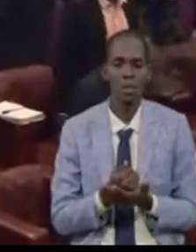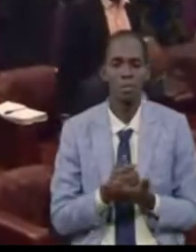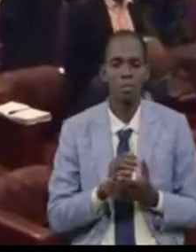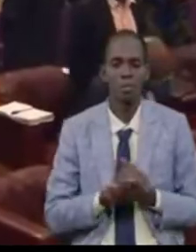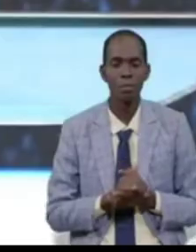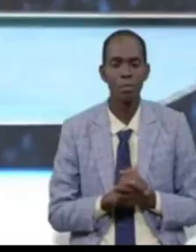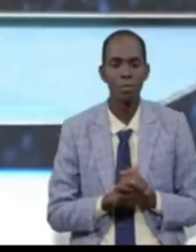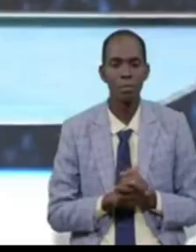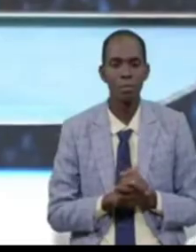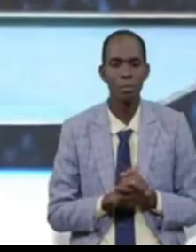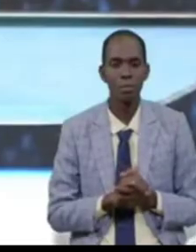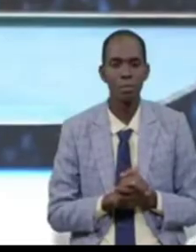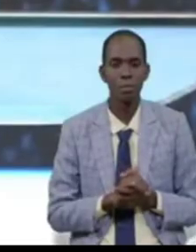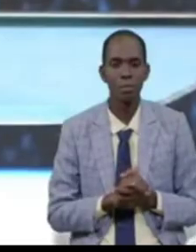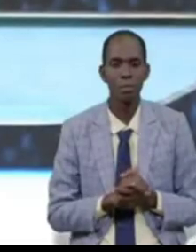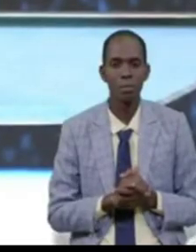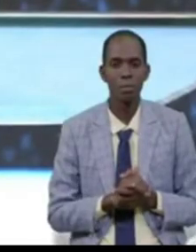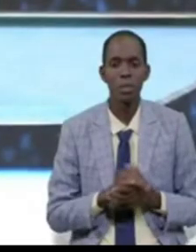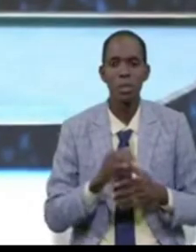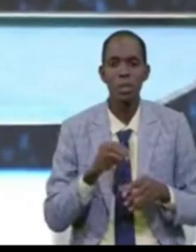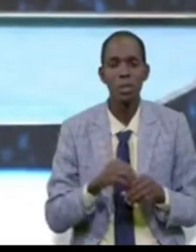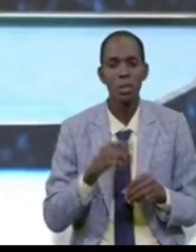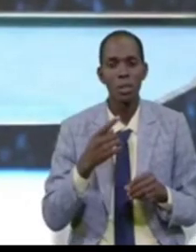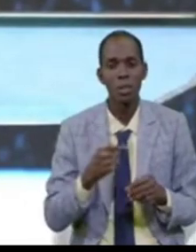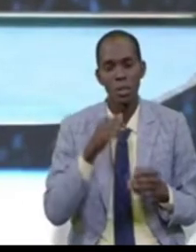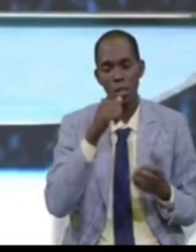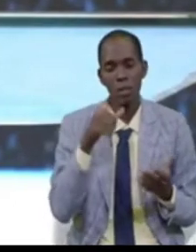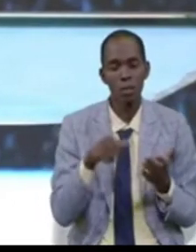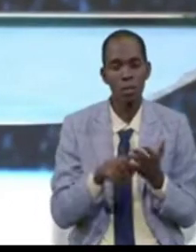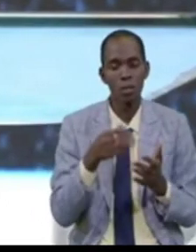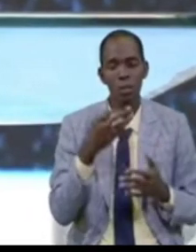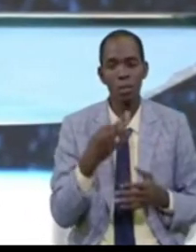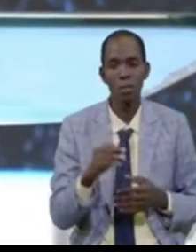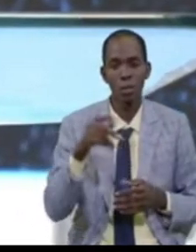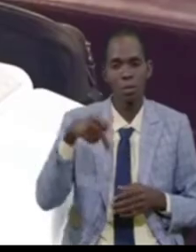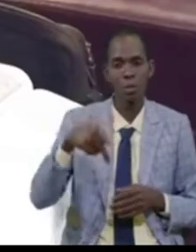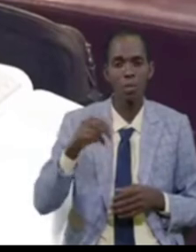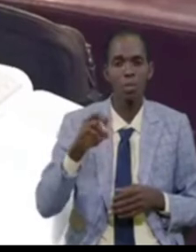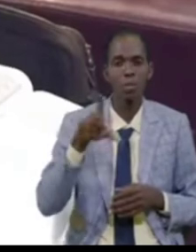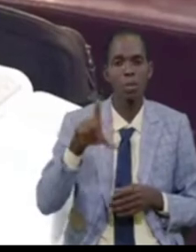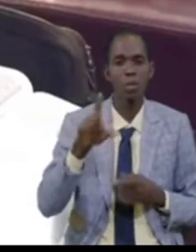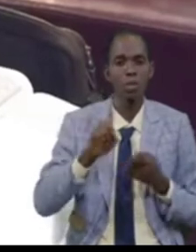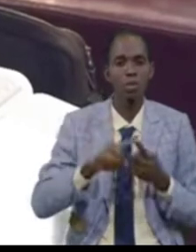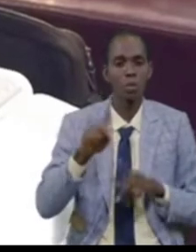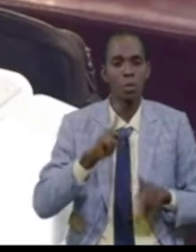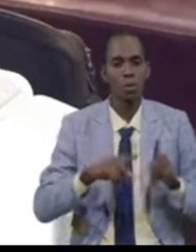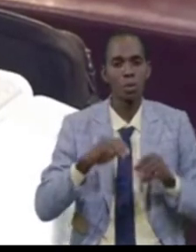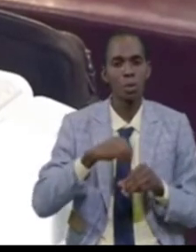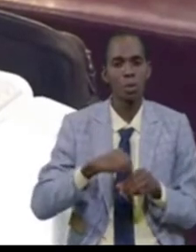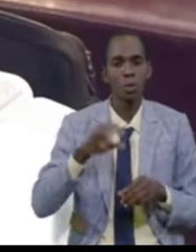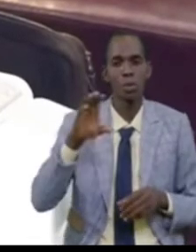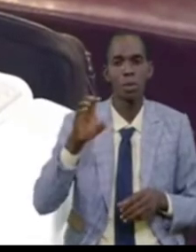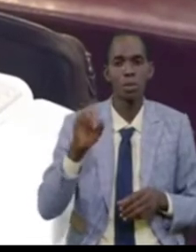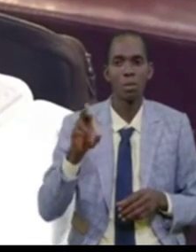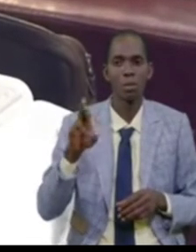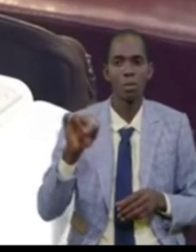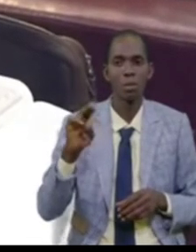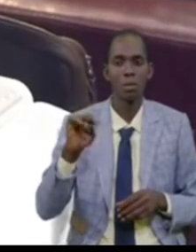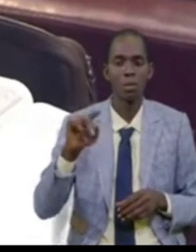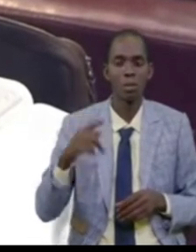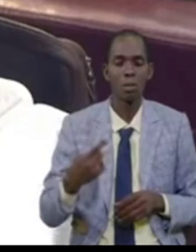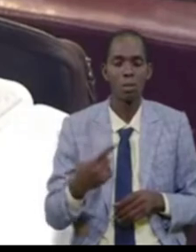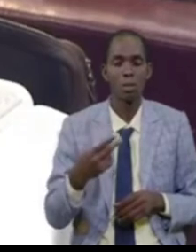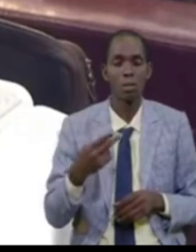amen. Amen. In the epistle of Paul to the Corinthians, chapter 12, and